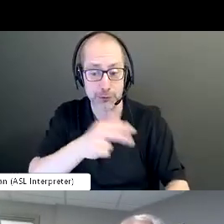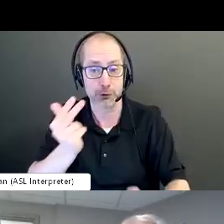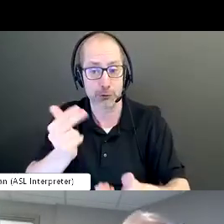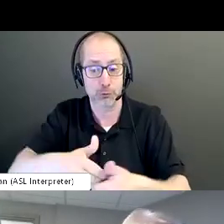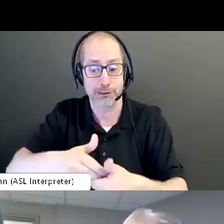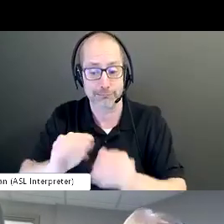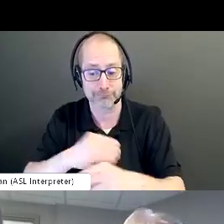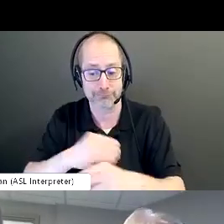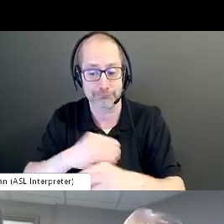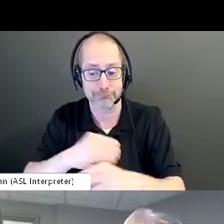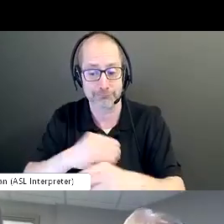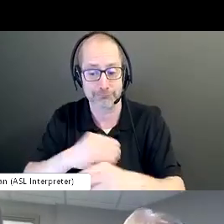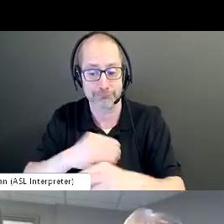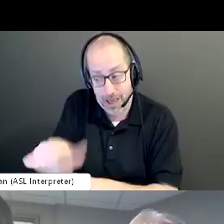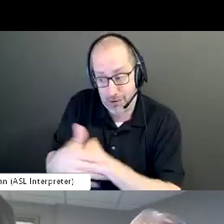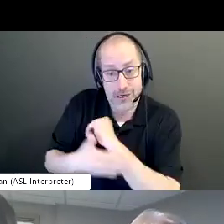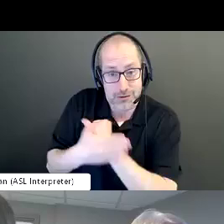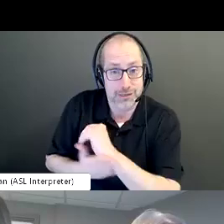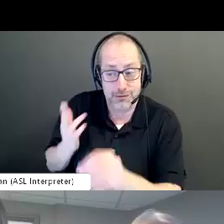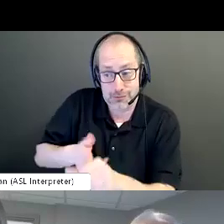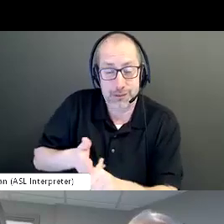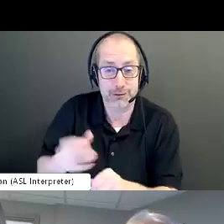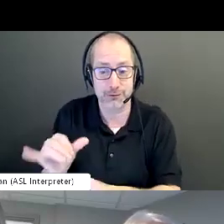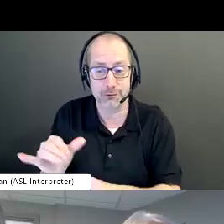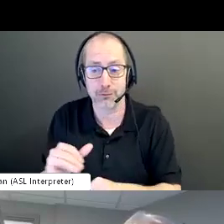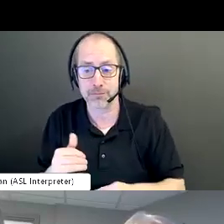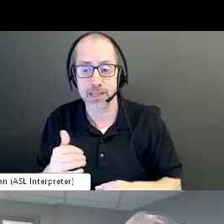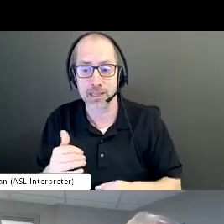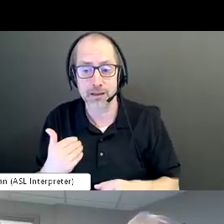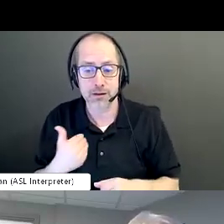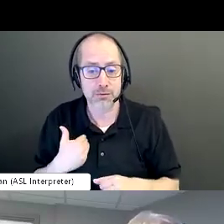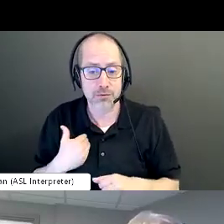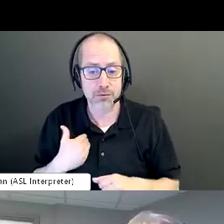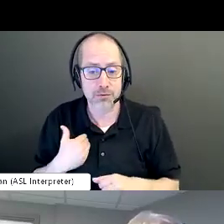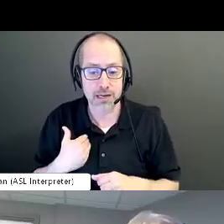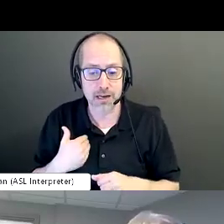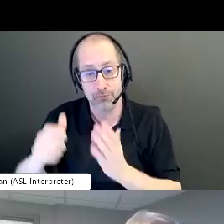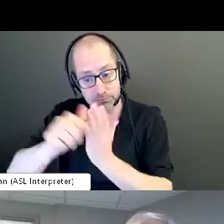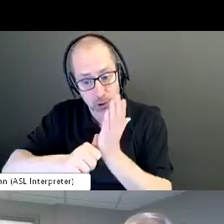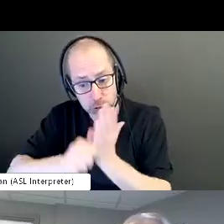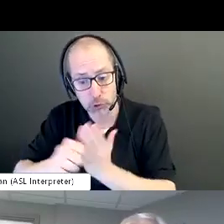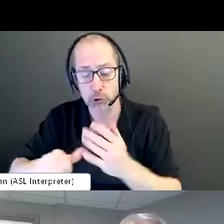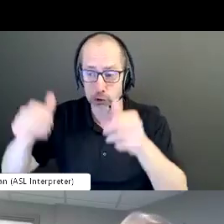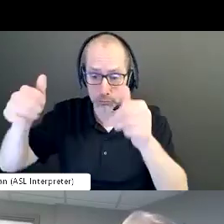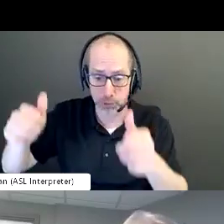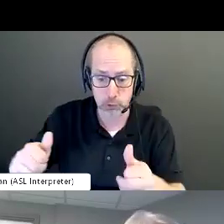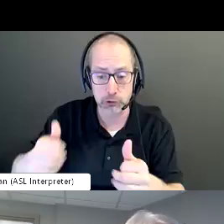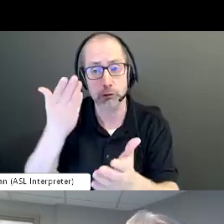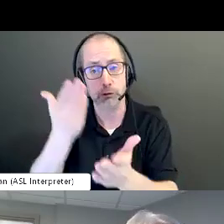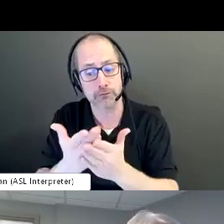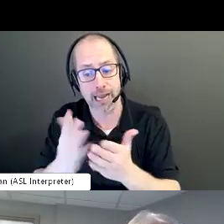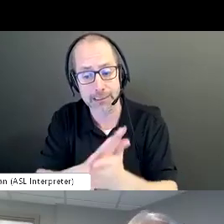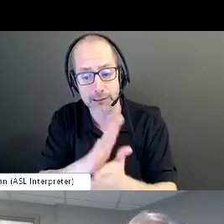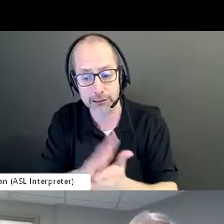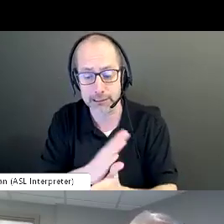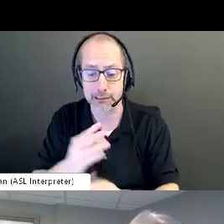other countries. We've created and distributed brochures, posters, fact sheets, presentations, and webinars